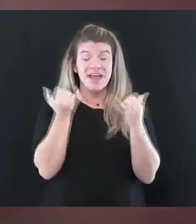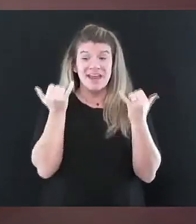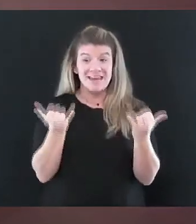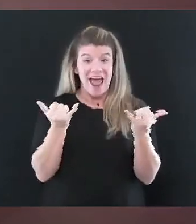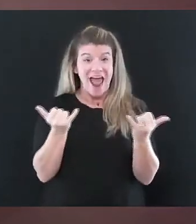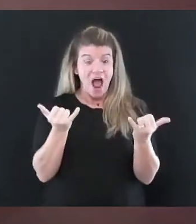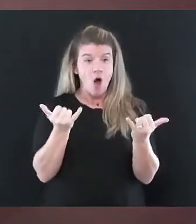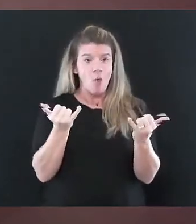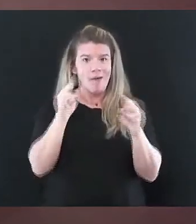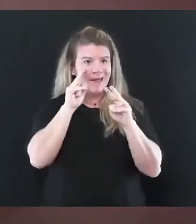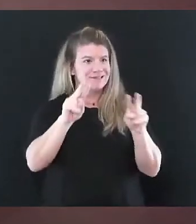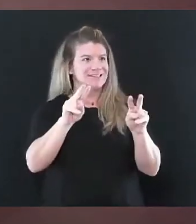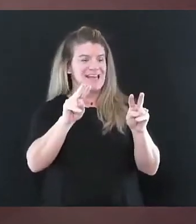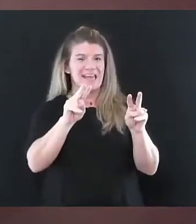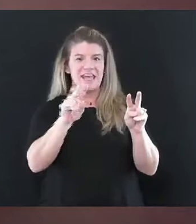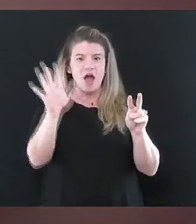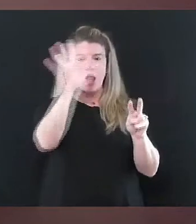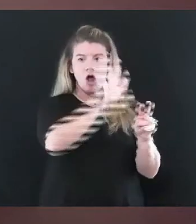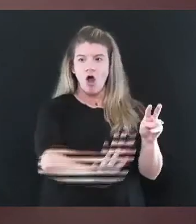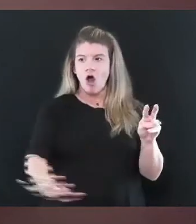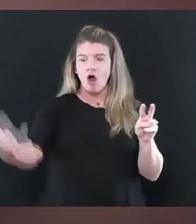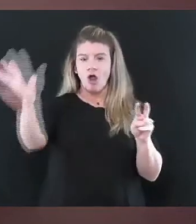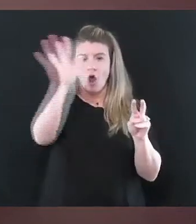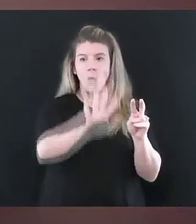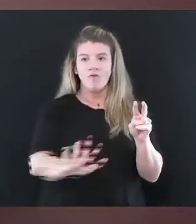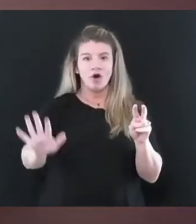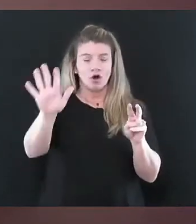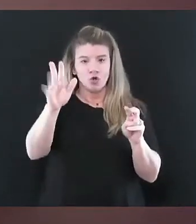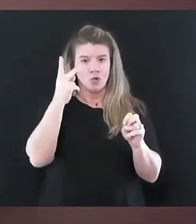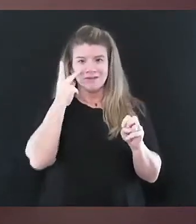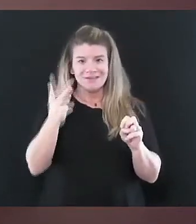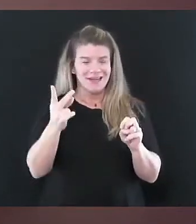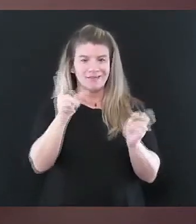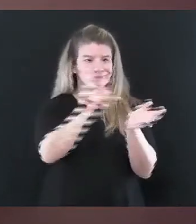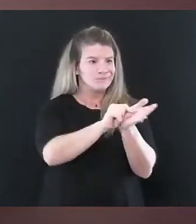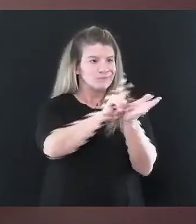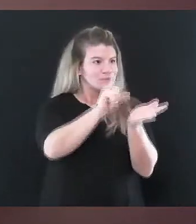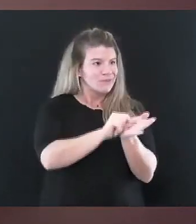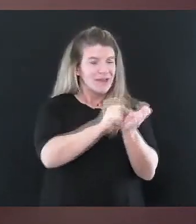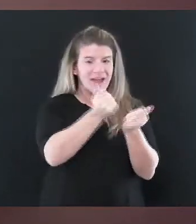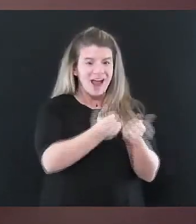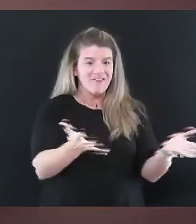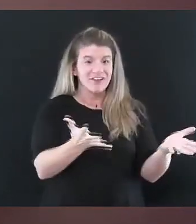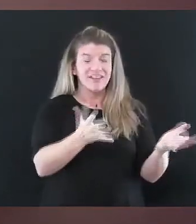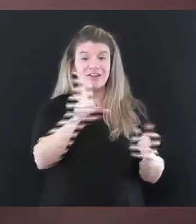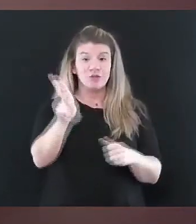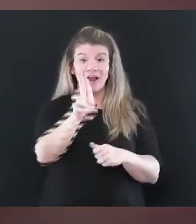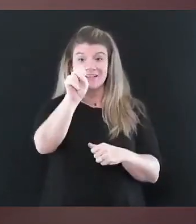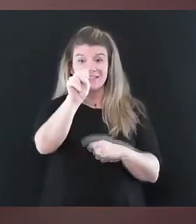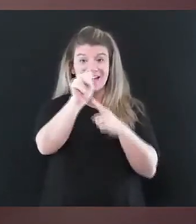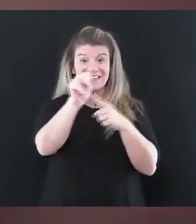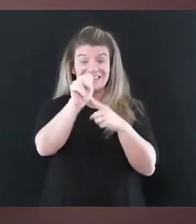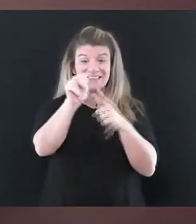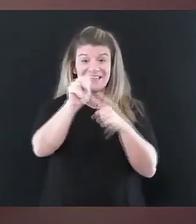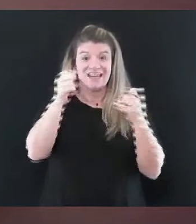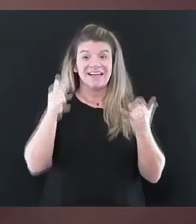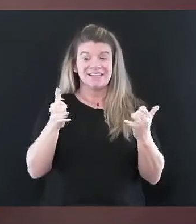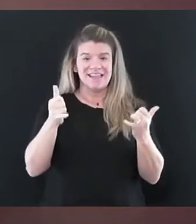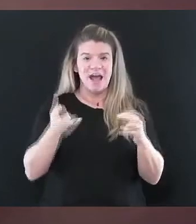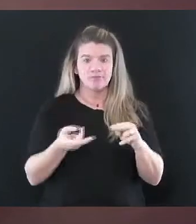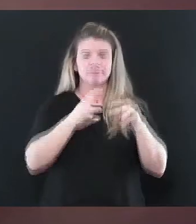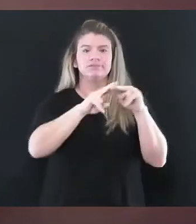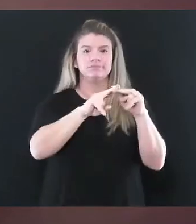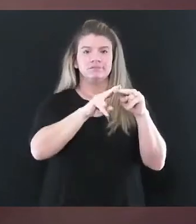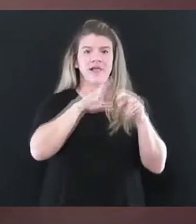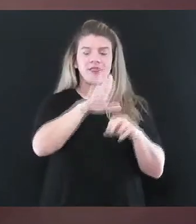pretty widely in the lay press, the United States is starting to see a rise in the number of daily